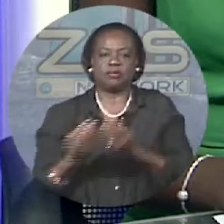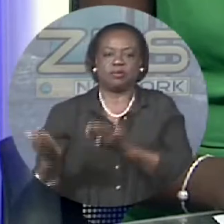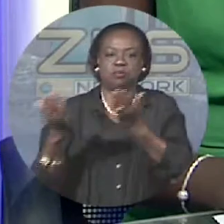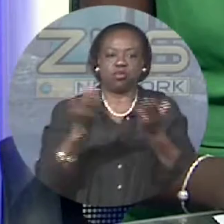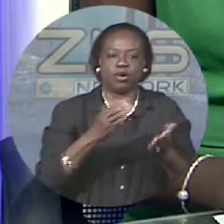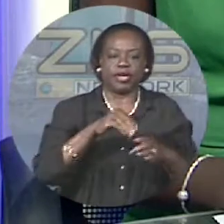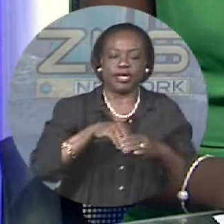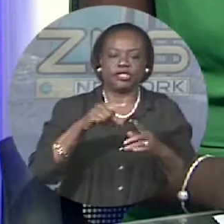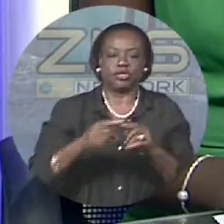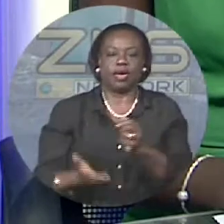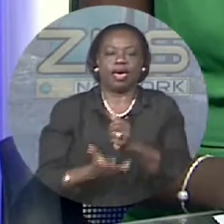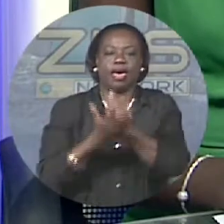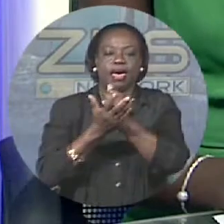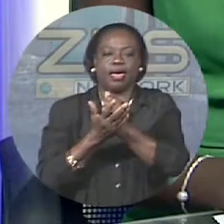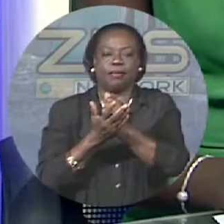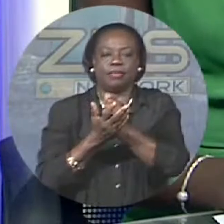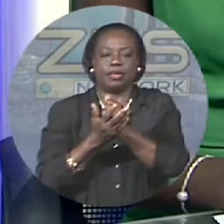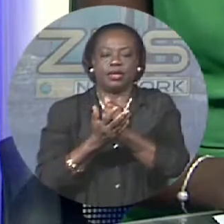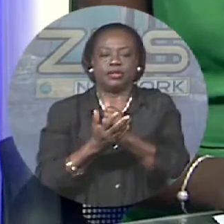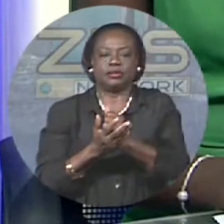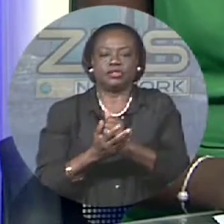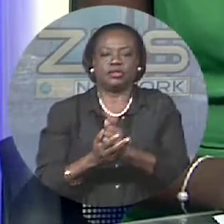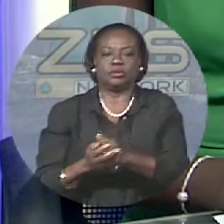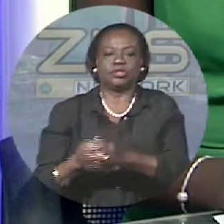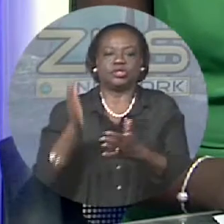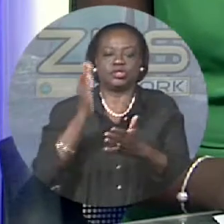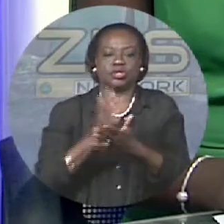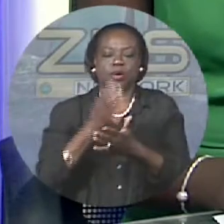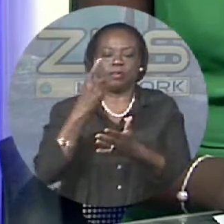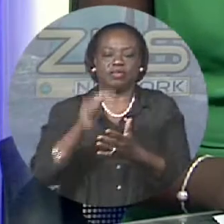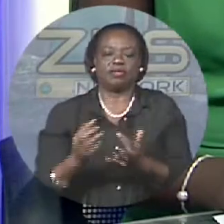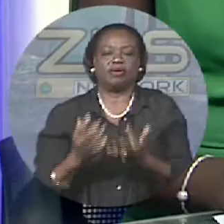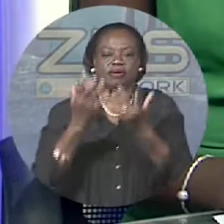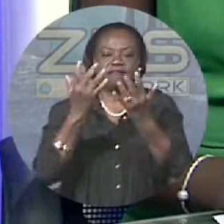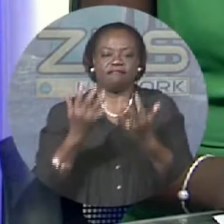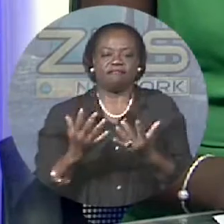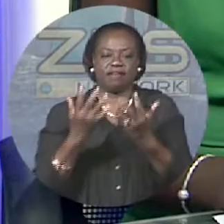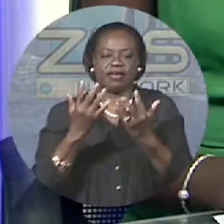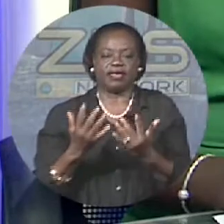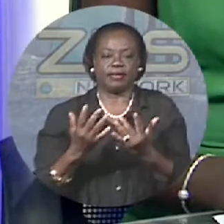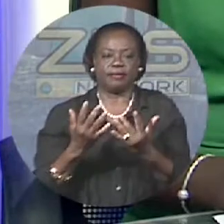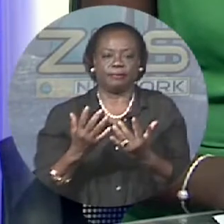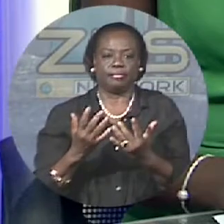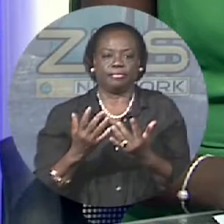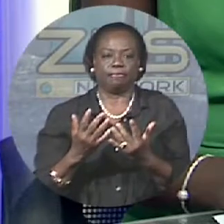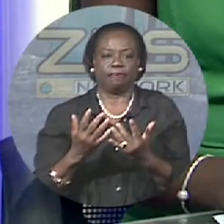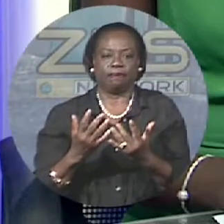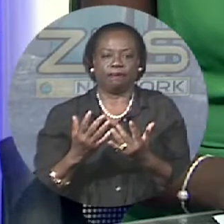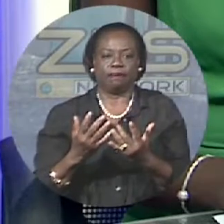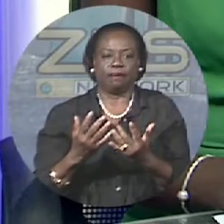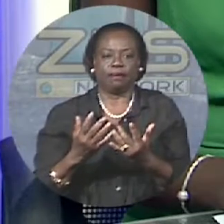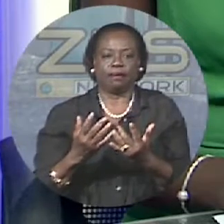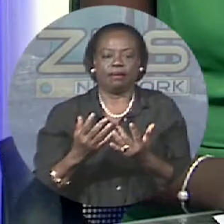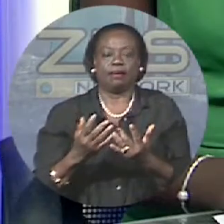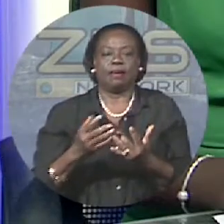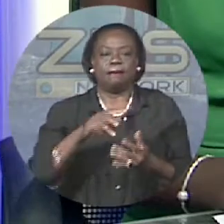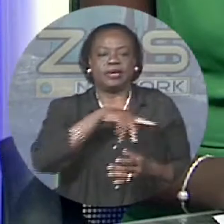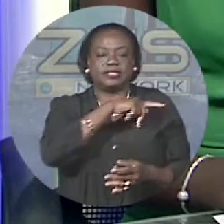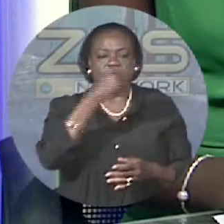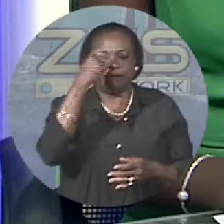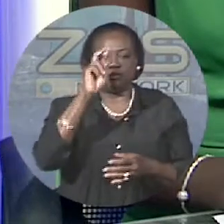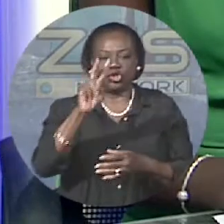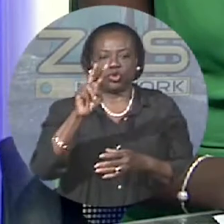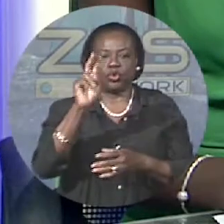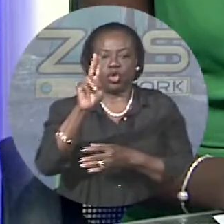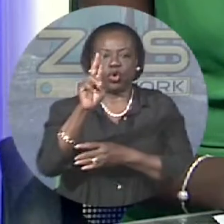in putting a damper on that vexing situation that has forced many residents out of their homes. Personnel from 2 U.S. companies are here